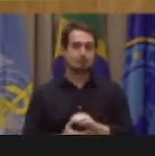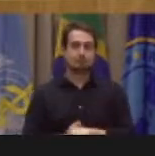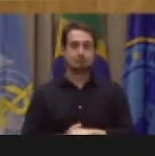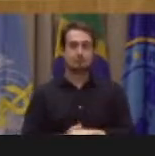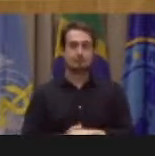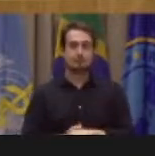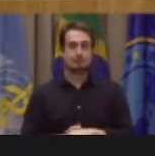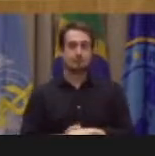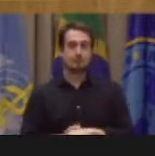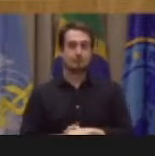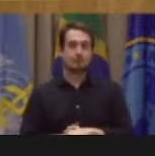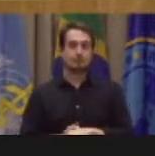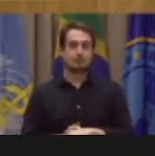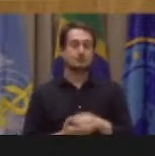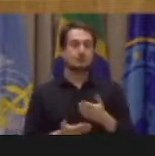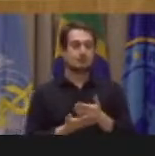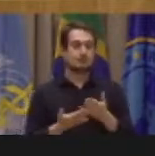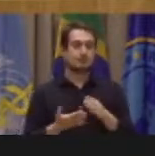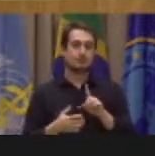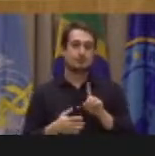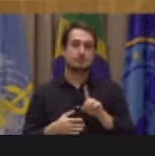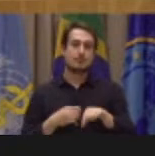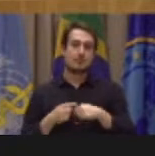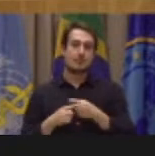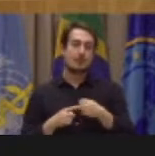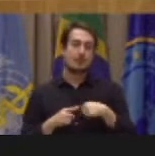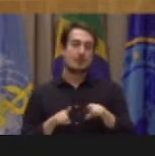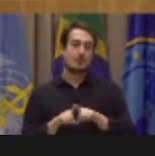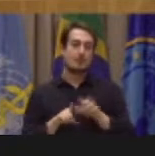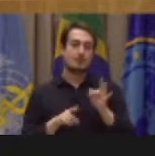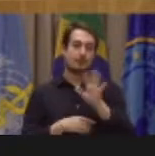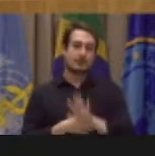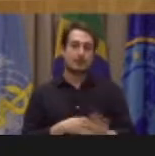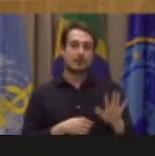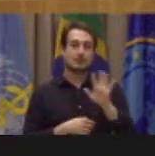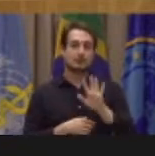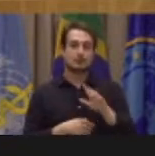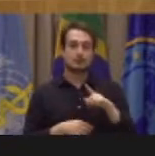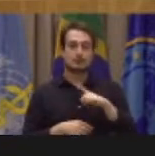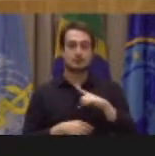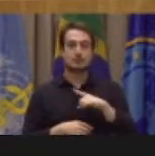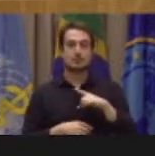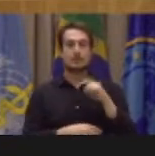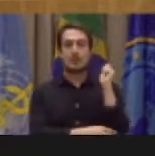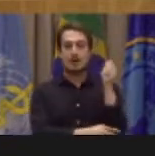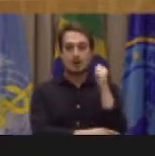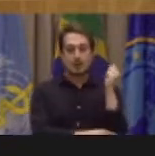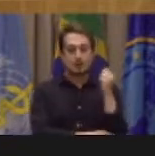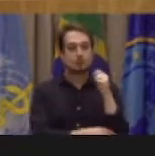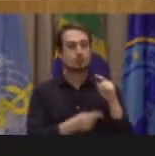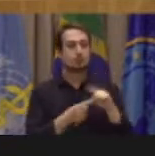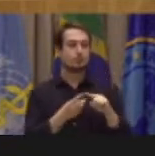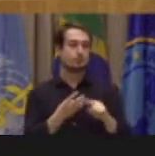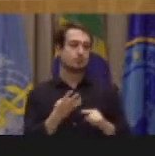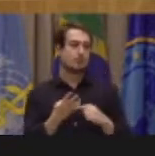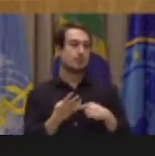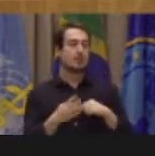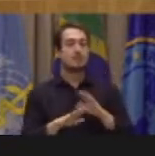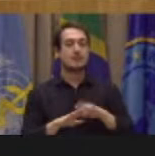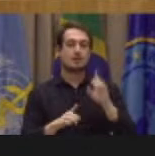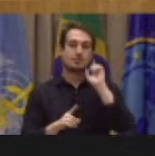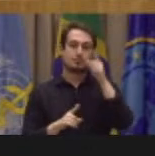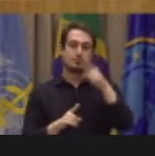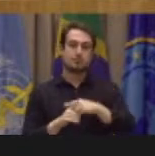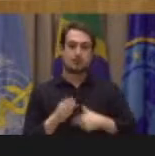these schools has been working for century.